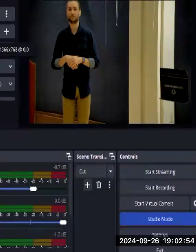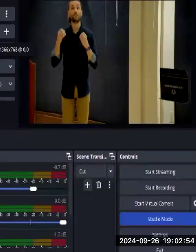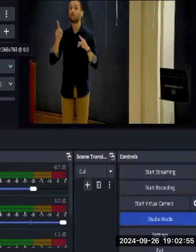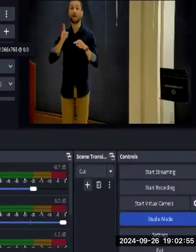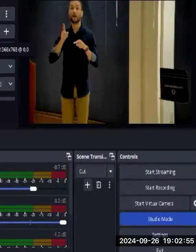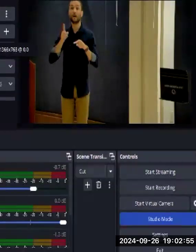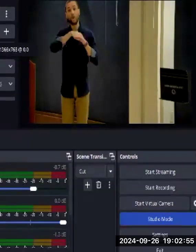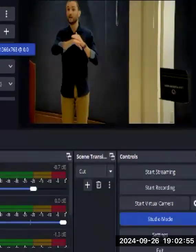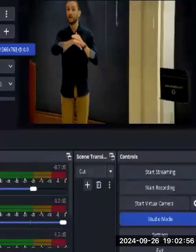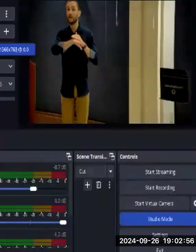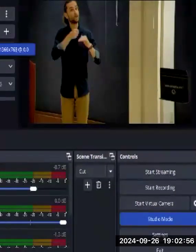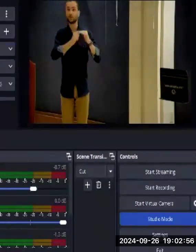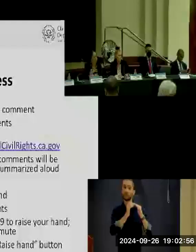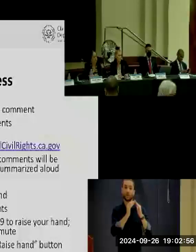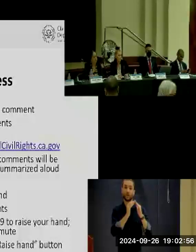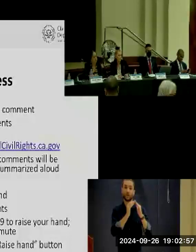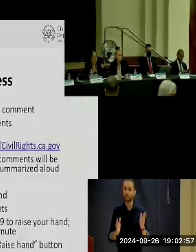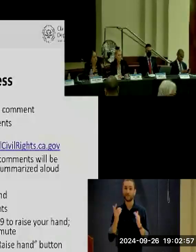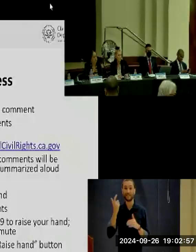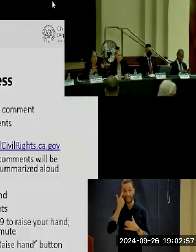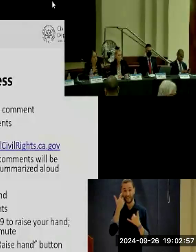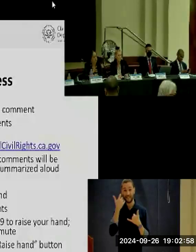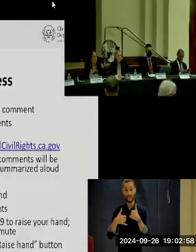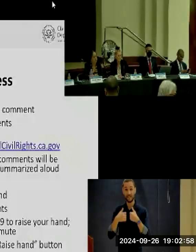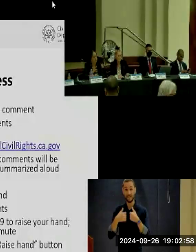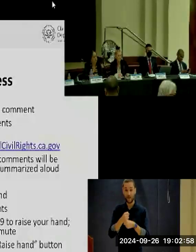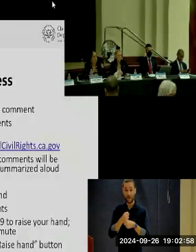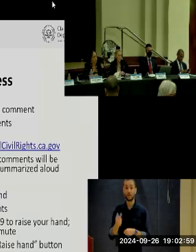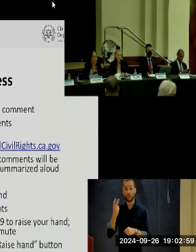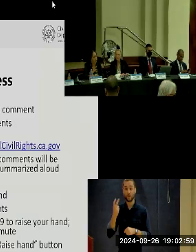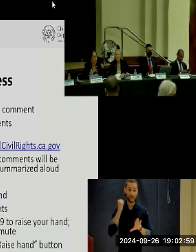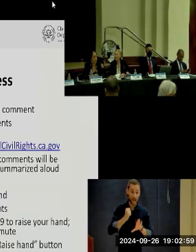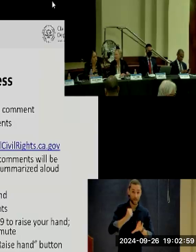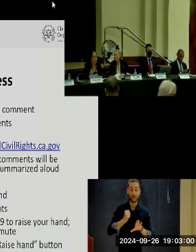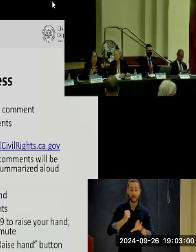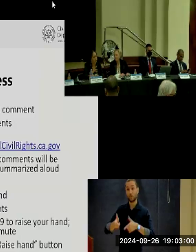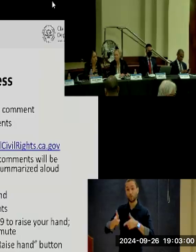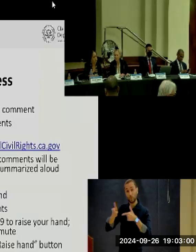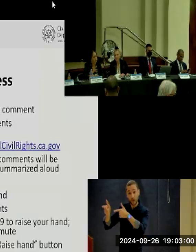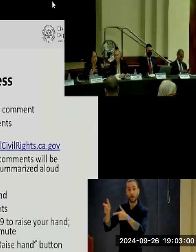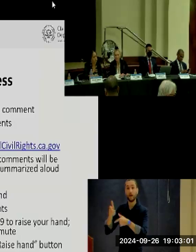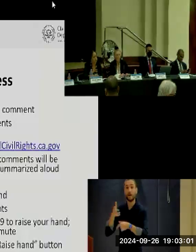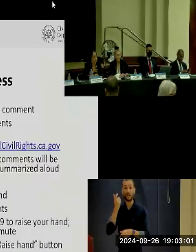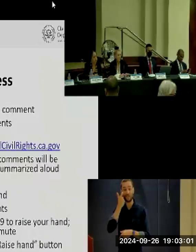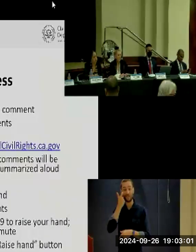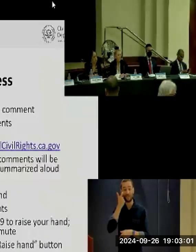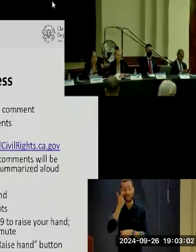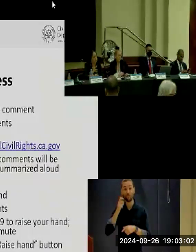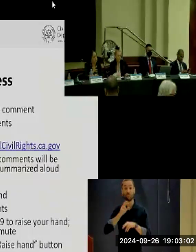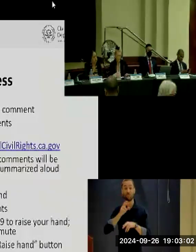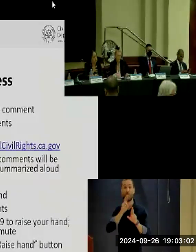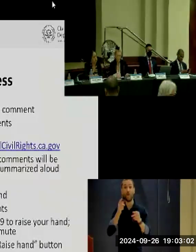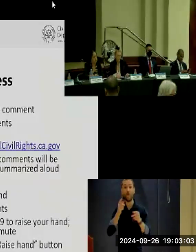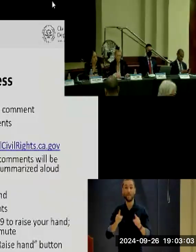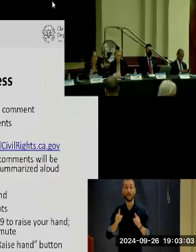shelters. We just this year have had 2 stabbings, a shooting, and now there's a recent report of gang rape in one of our shelters